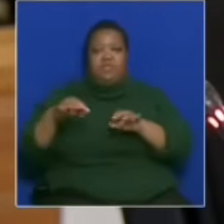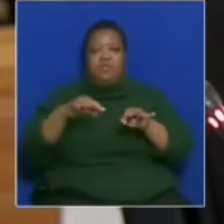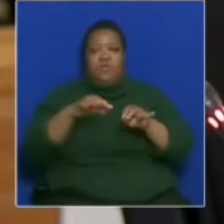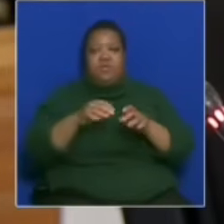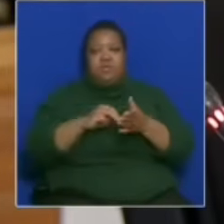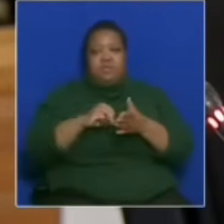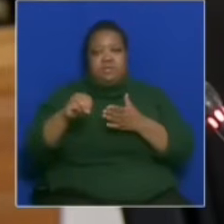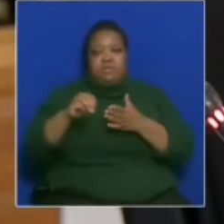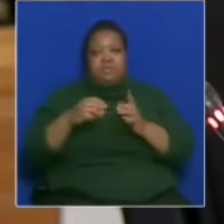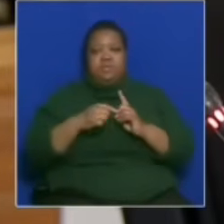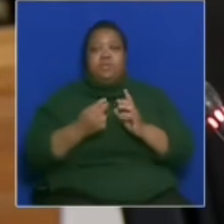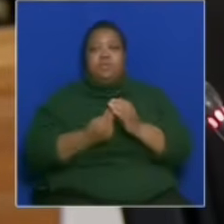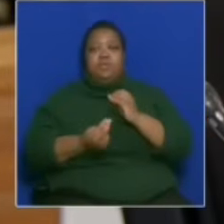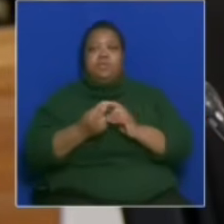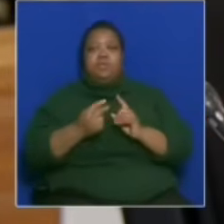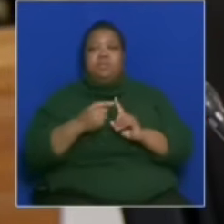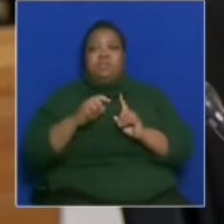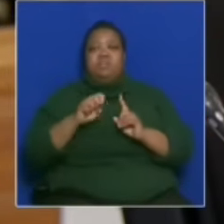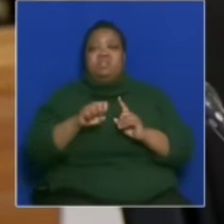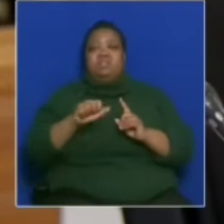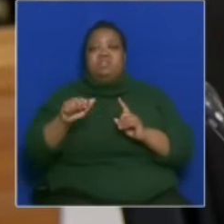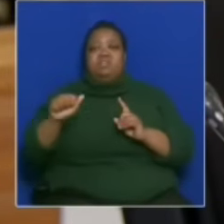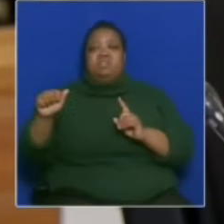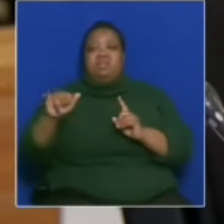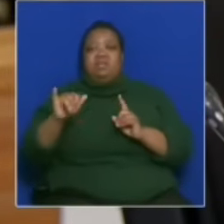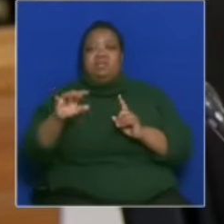Mr. Sayed and General Khan to come.